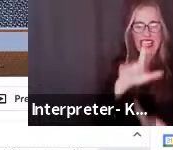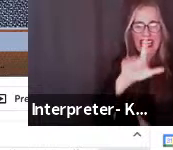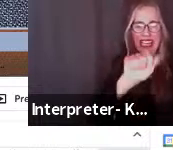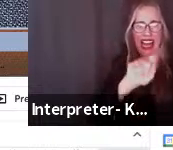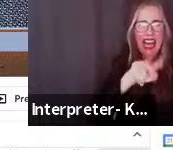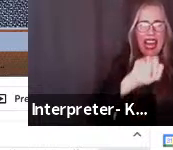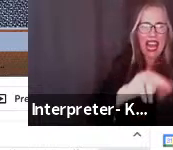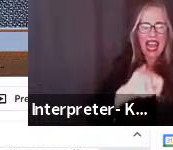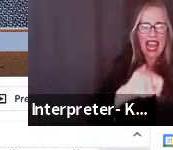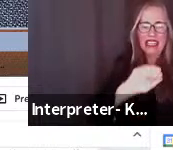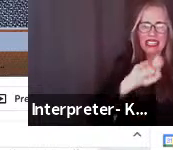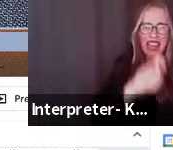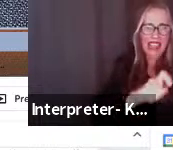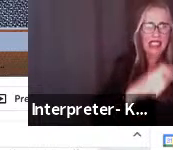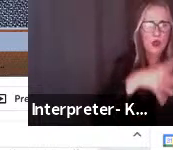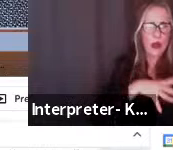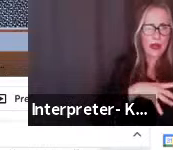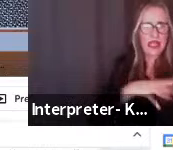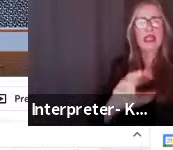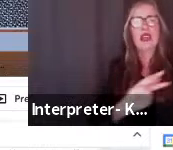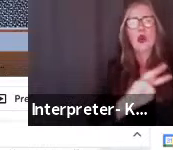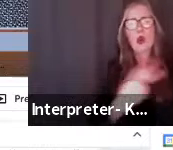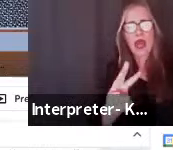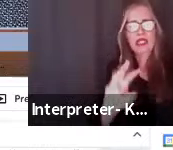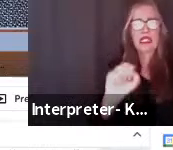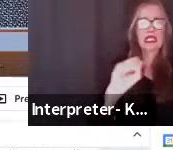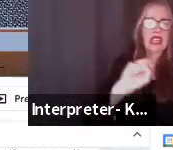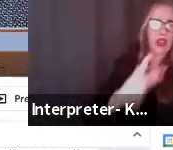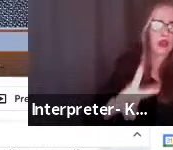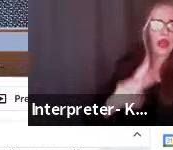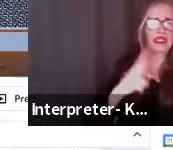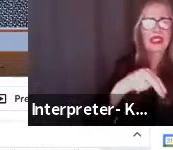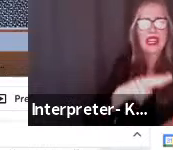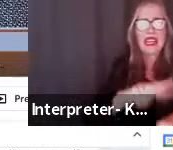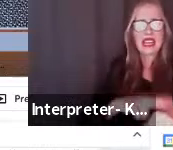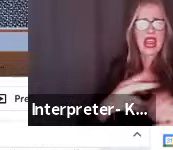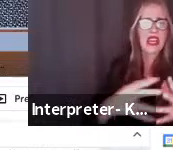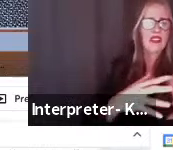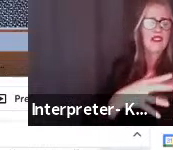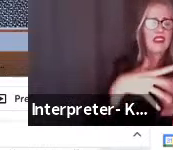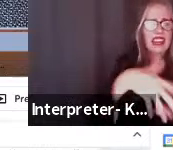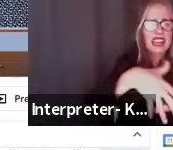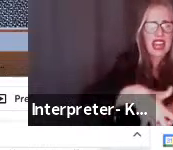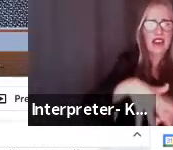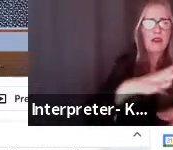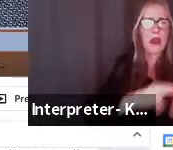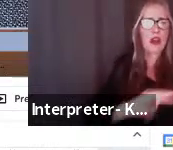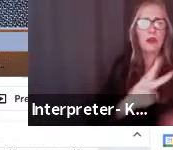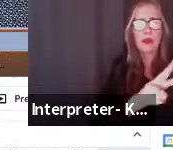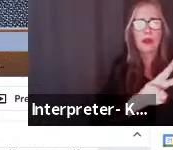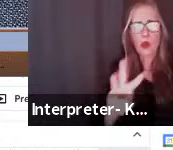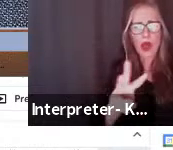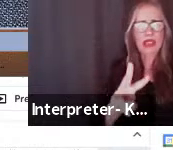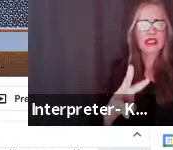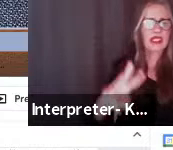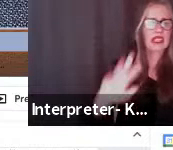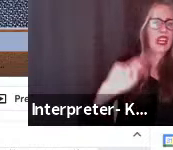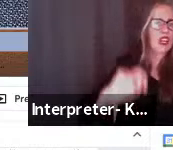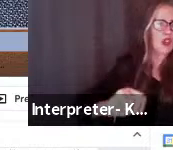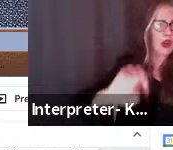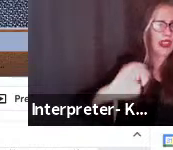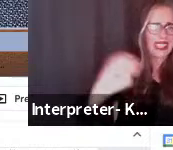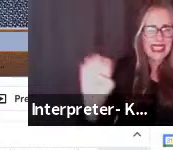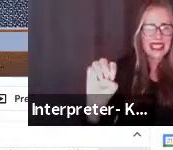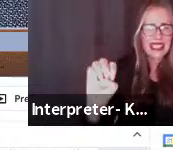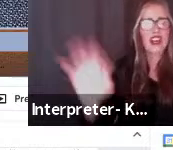southwest native women in the west the prairies the northeast african-american women in the south in the midwest all over different things are